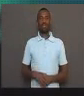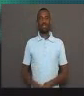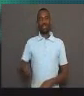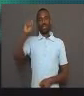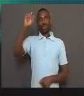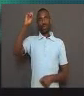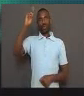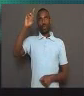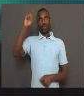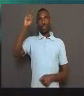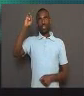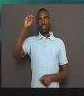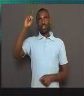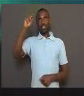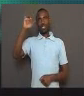torsional deformation,